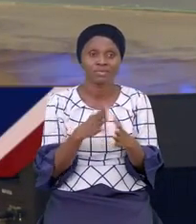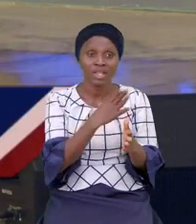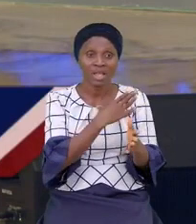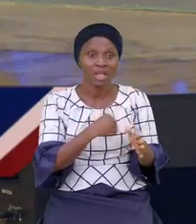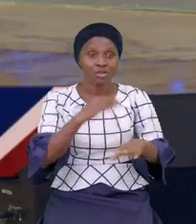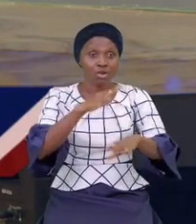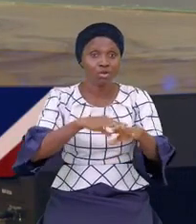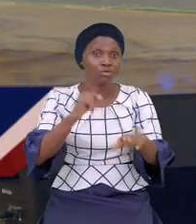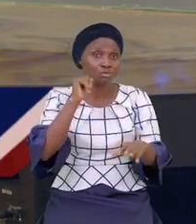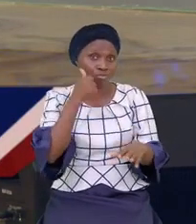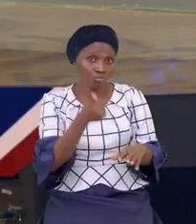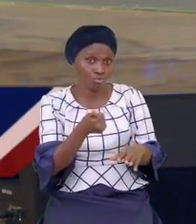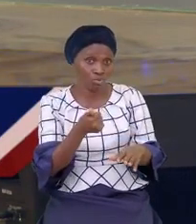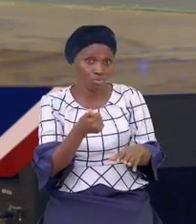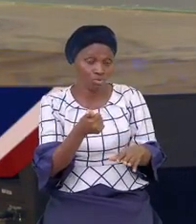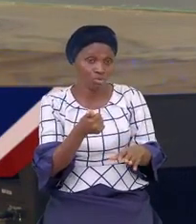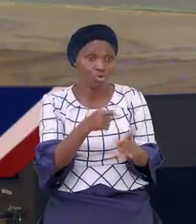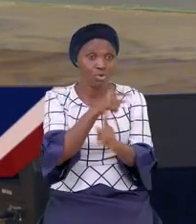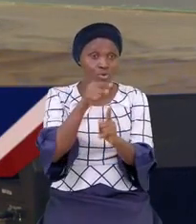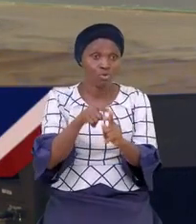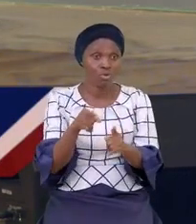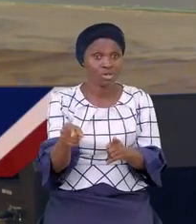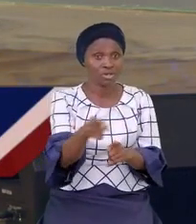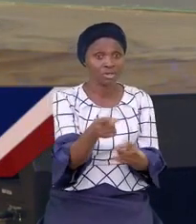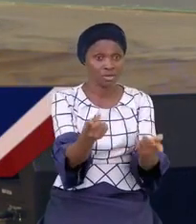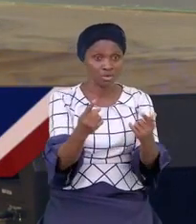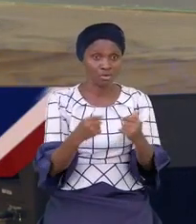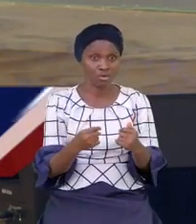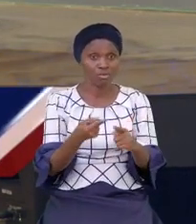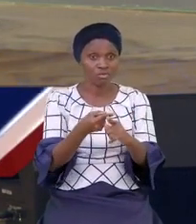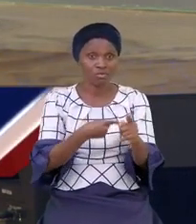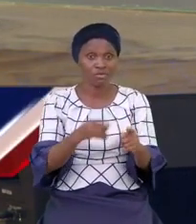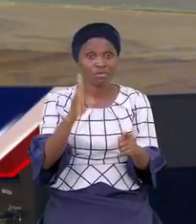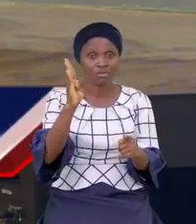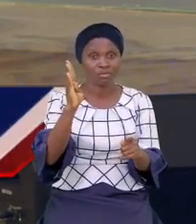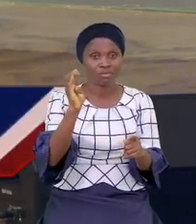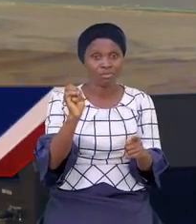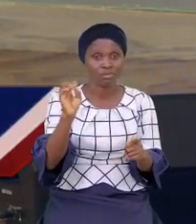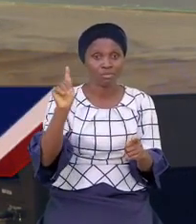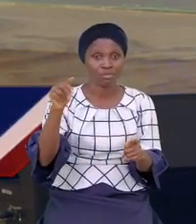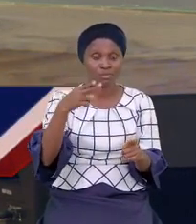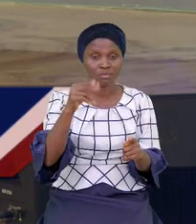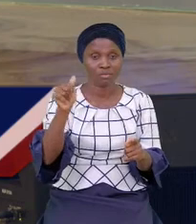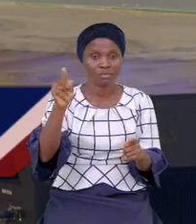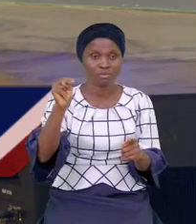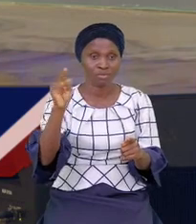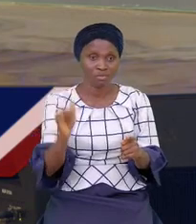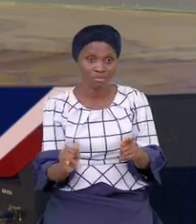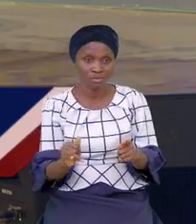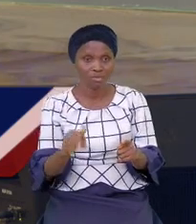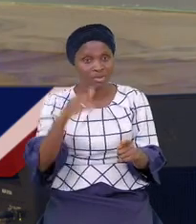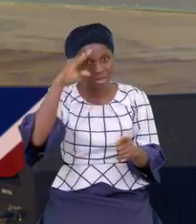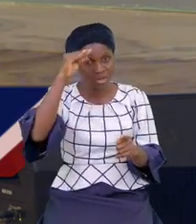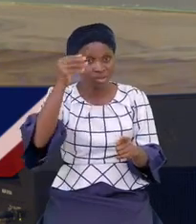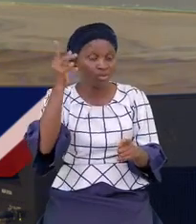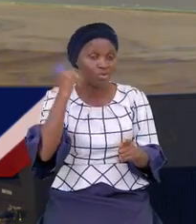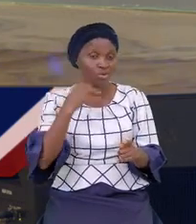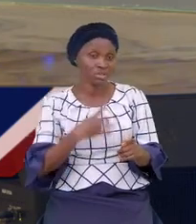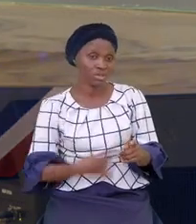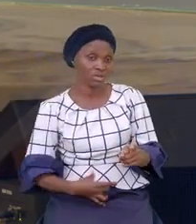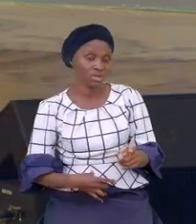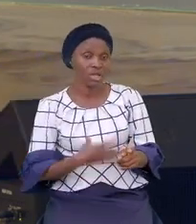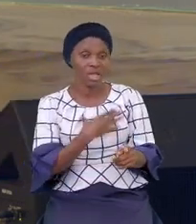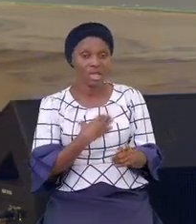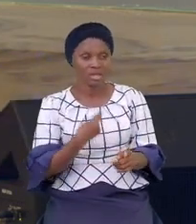morrow, when they were come from Bethany, he was hungry. And seeing a